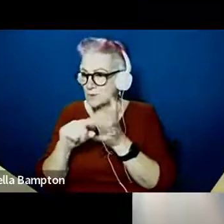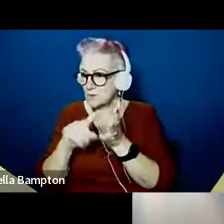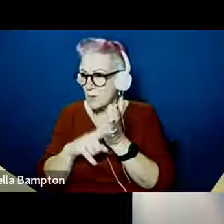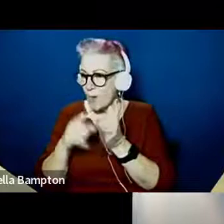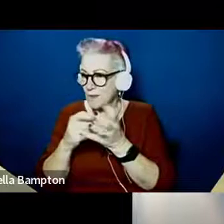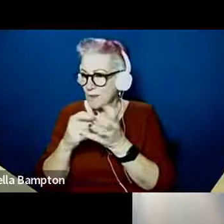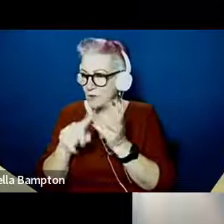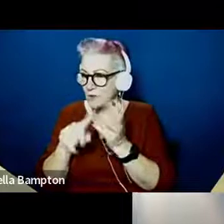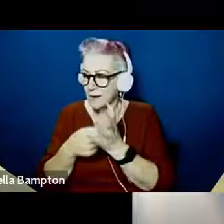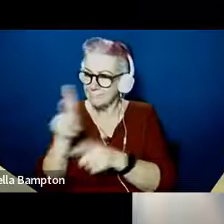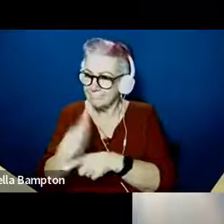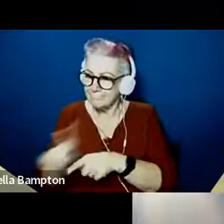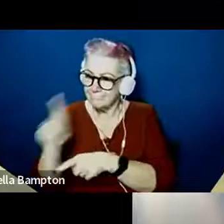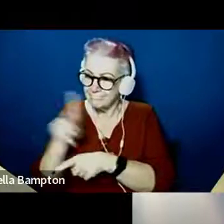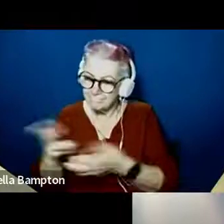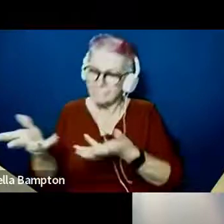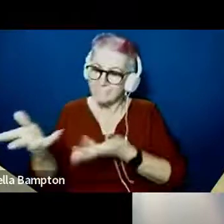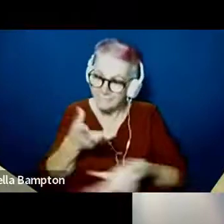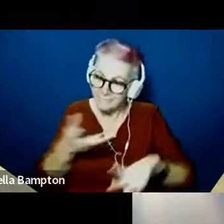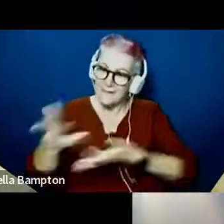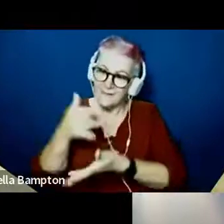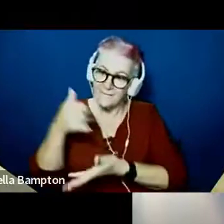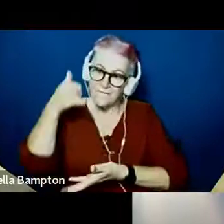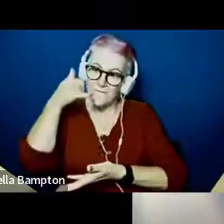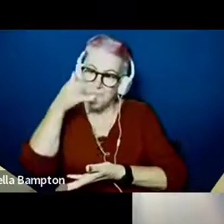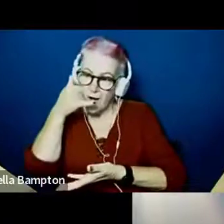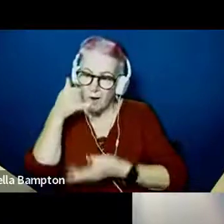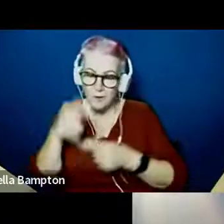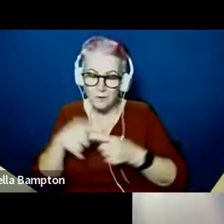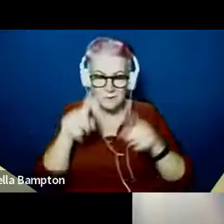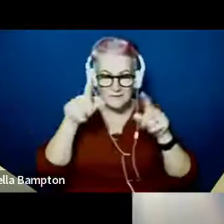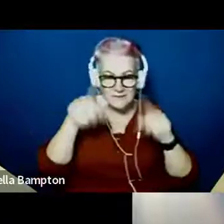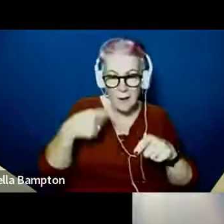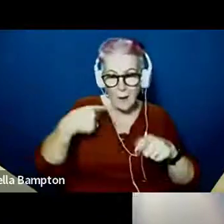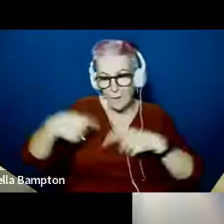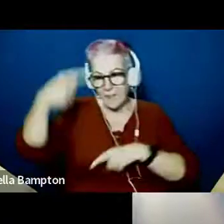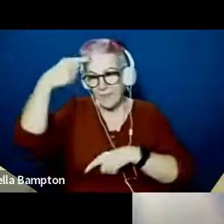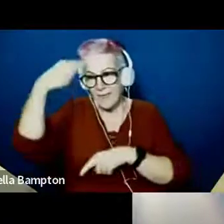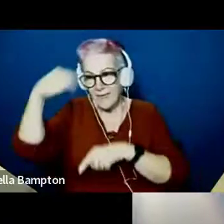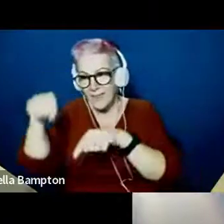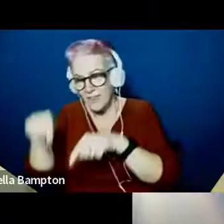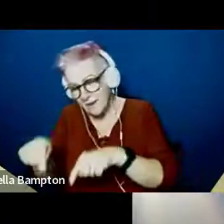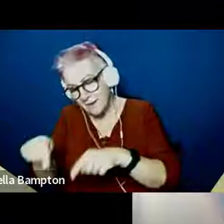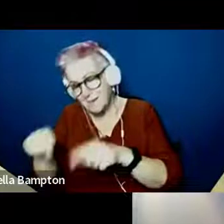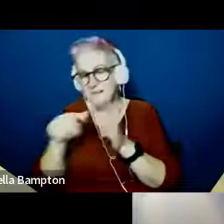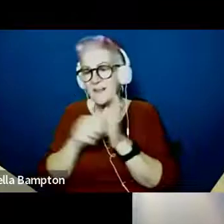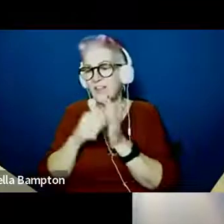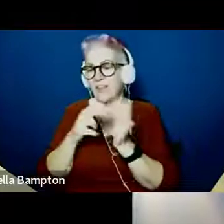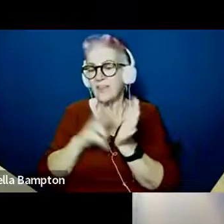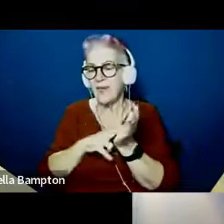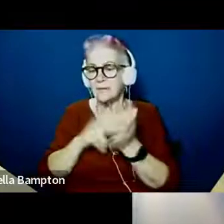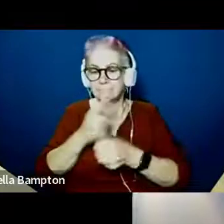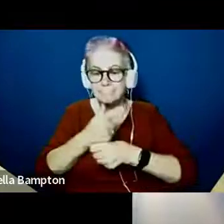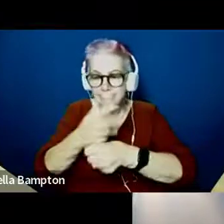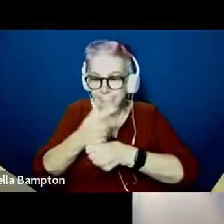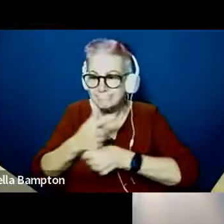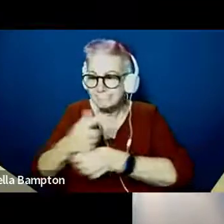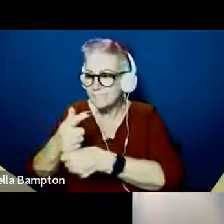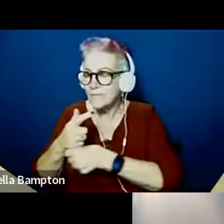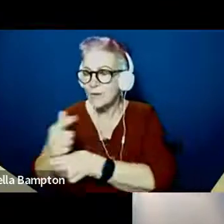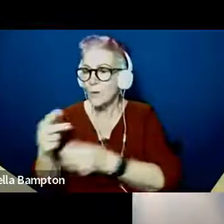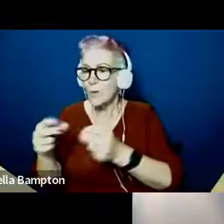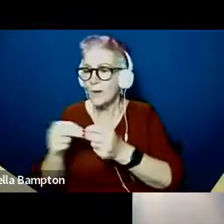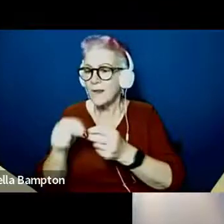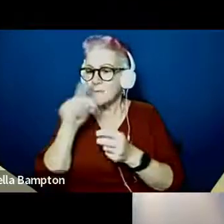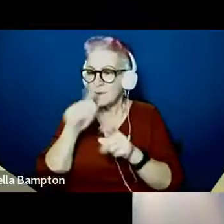So, you know, starting the conversation with, we think this, and then, you know, discussing with people like